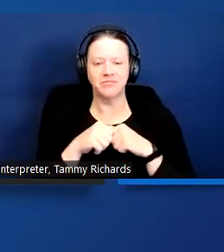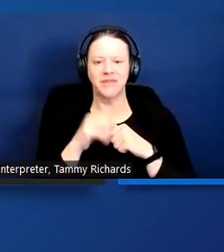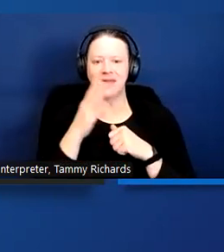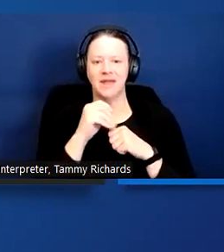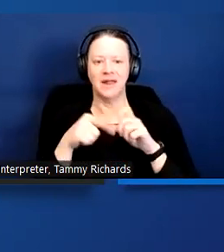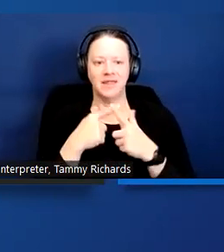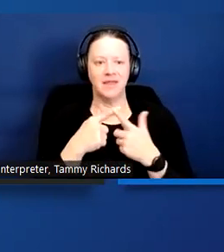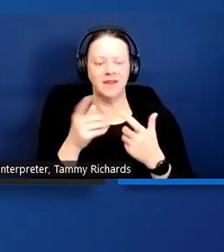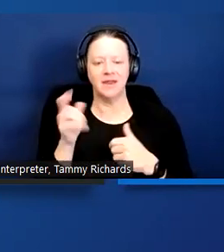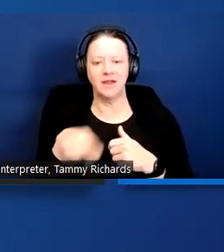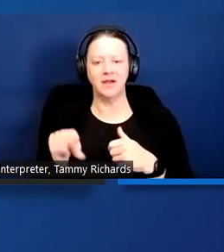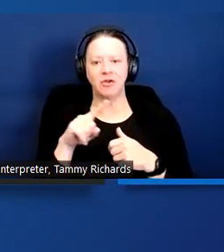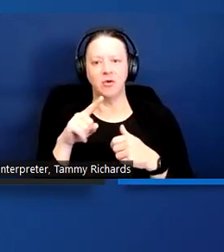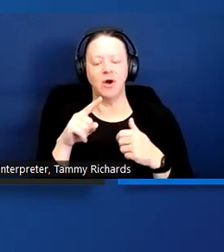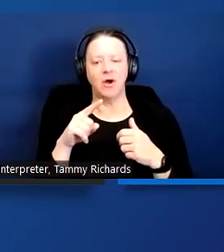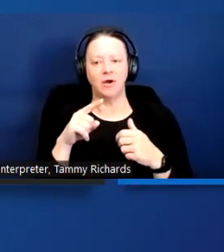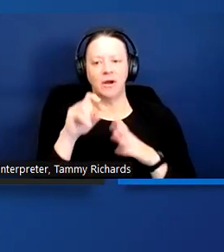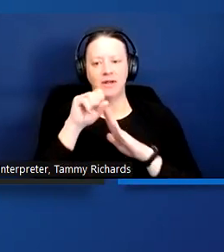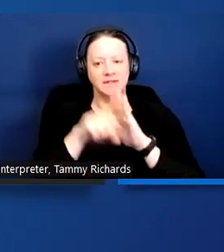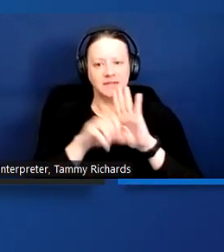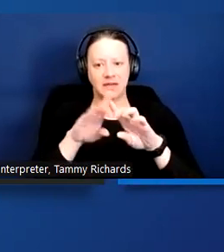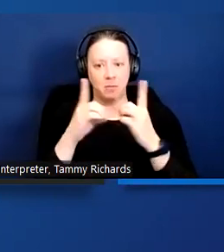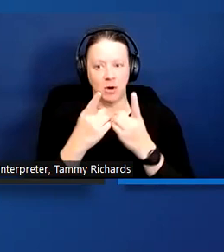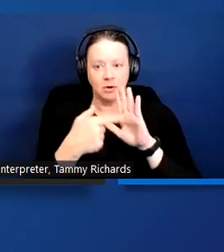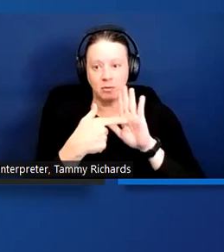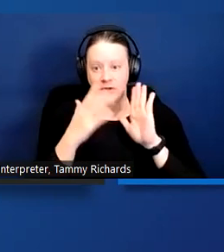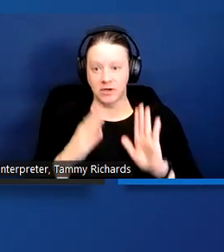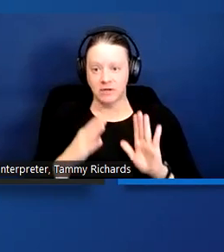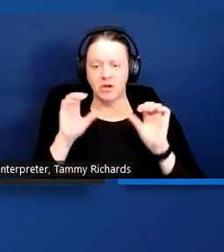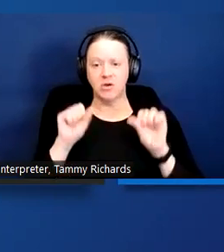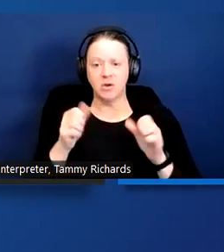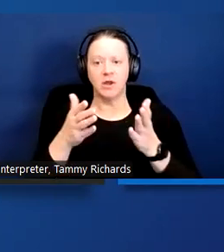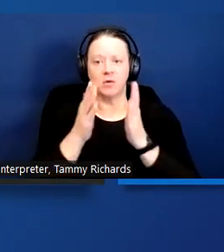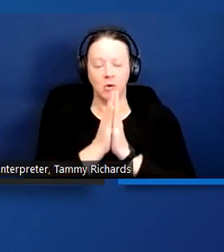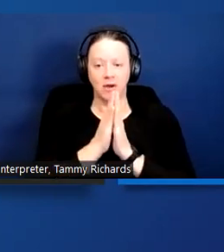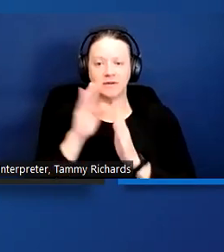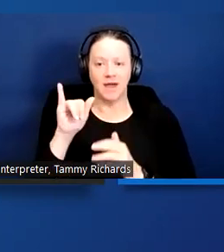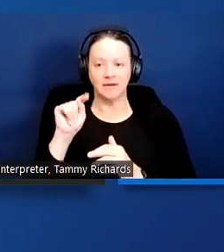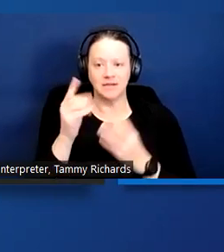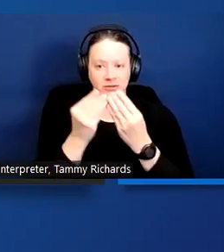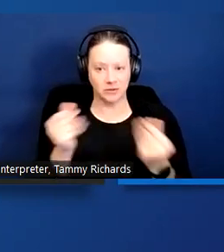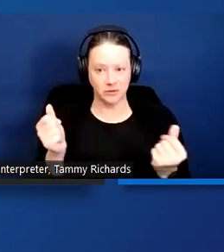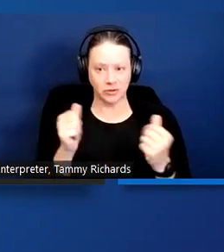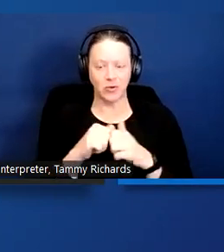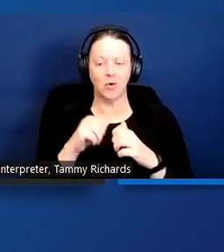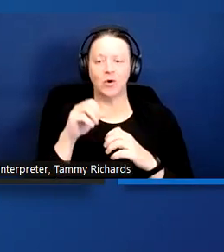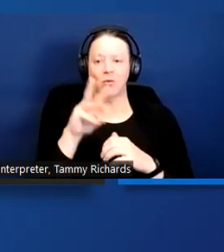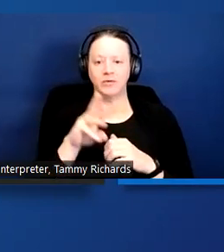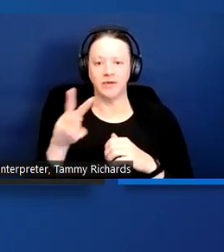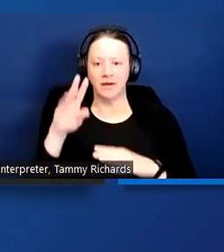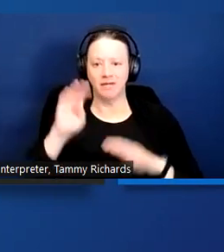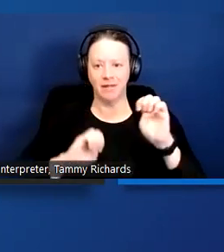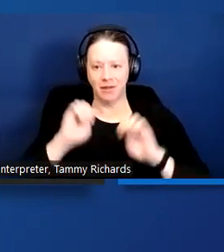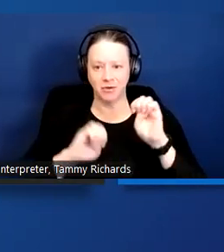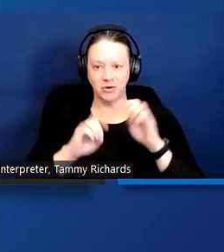then if you are a State Department rep, you can request an IT solution or website